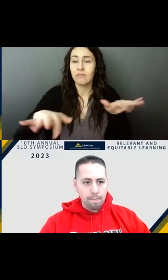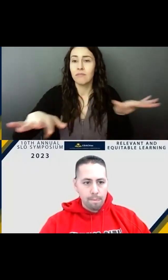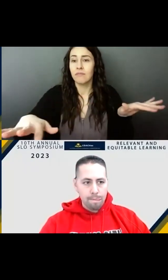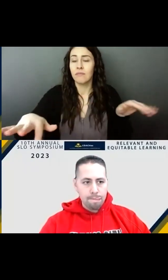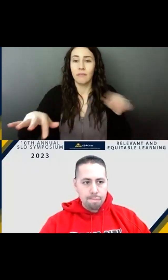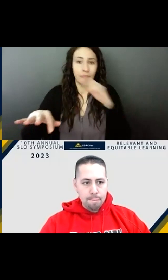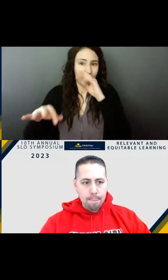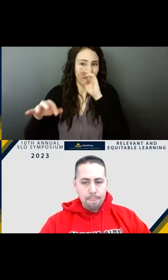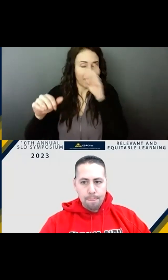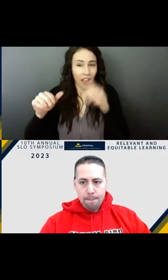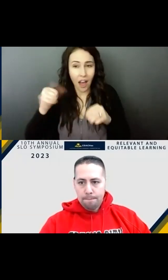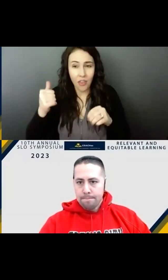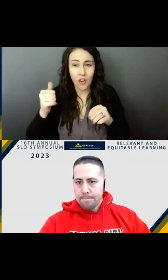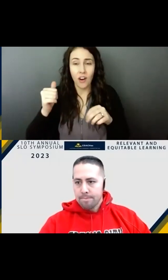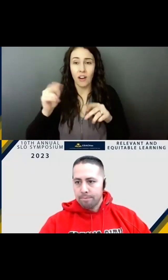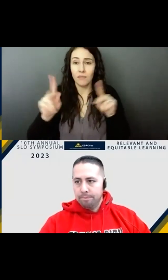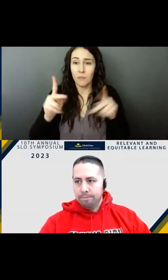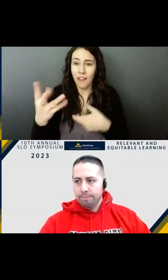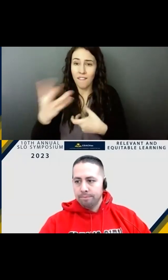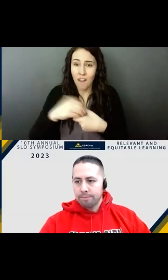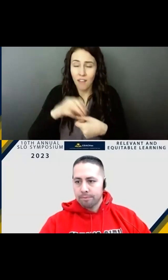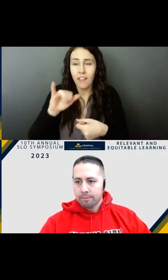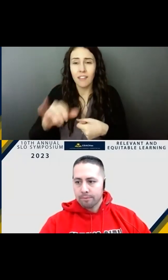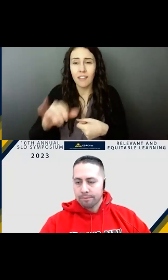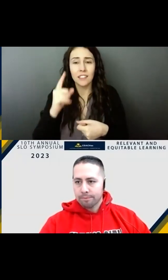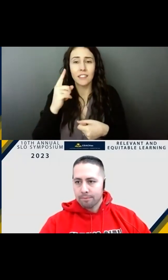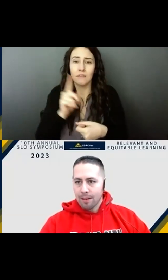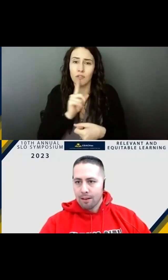considerations, that is really the mindset we need to